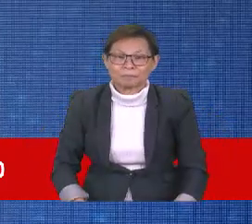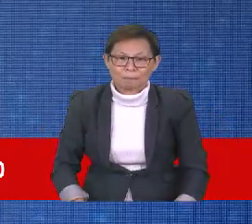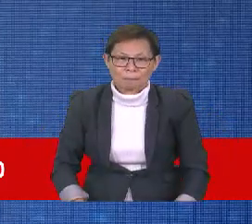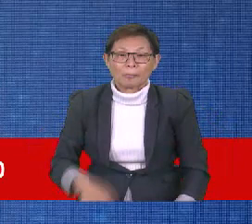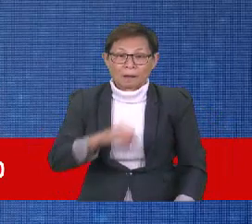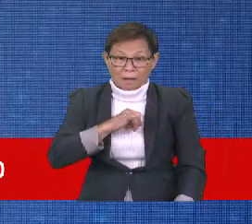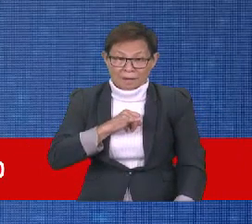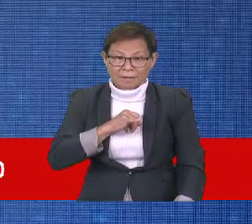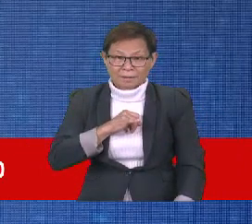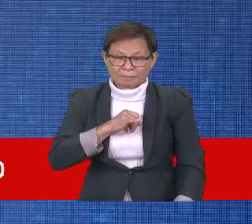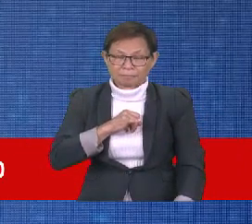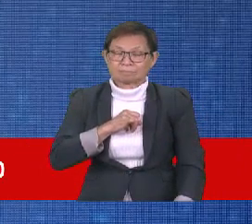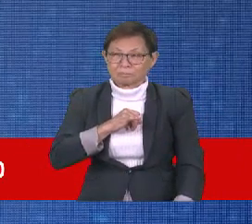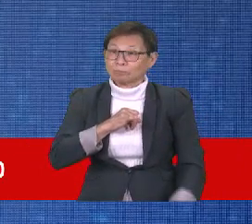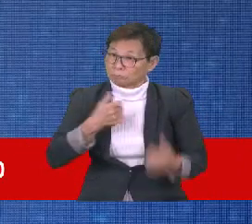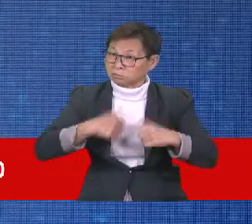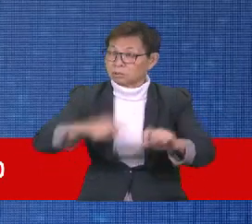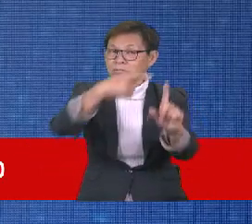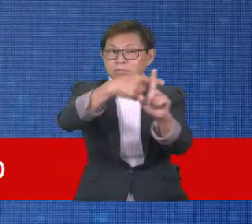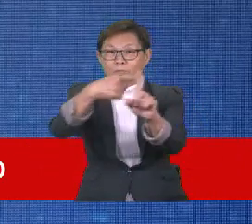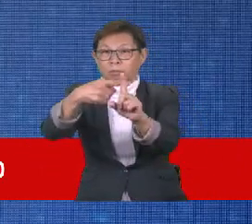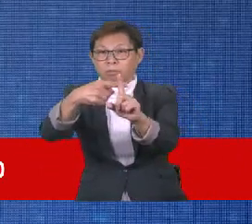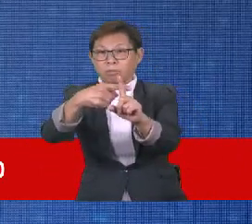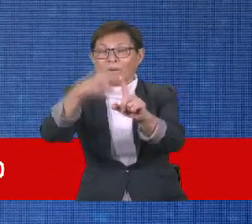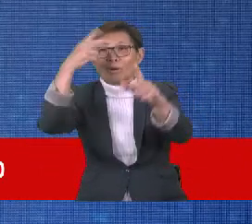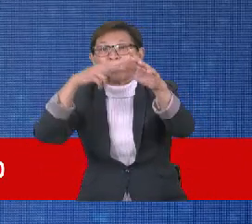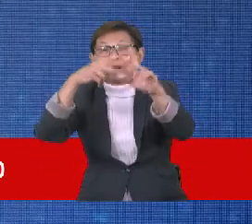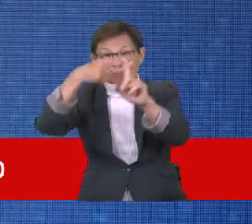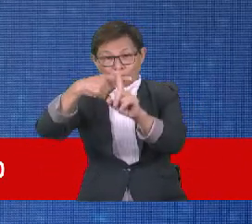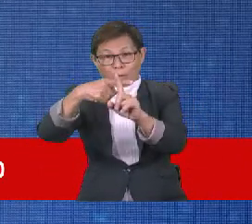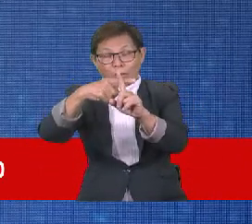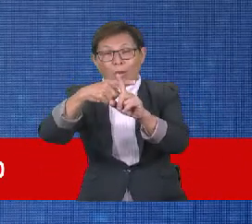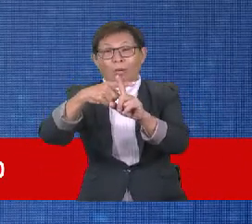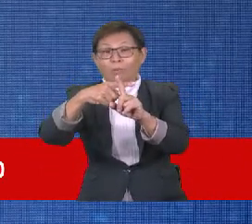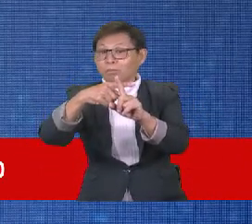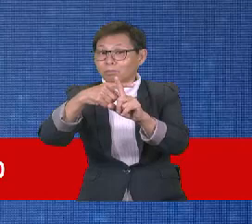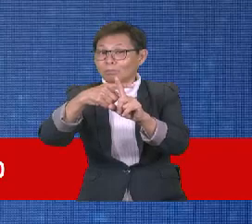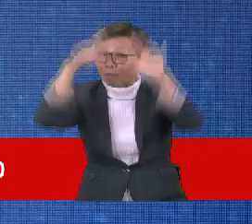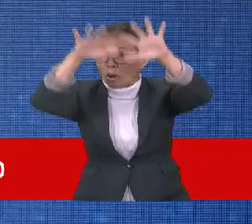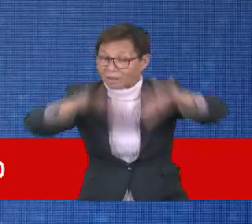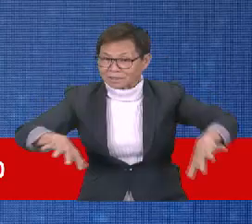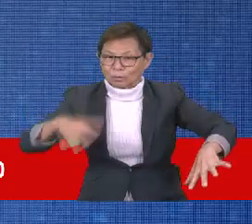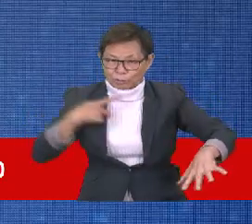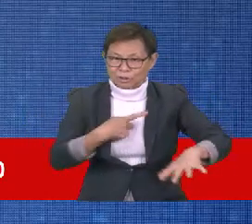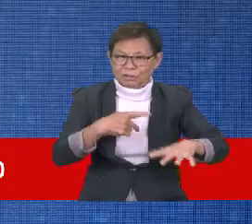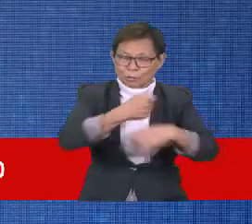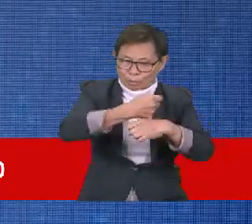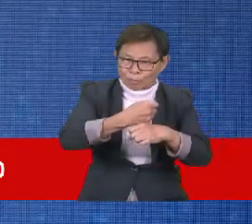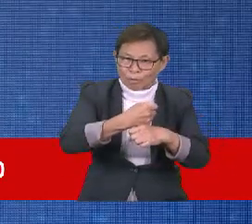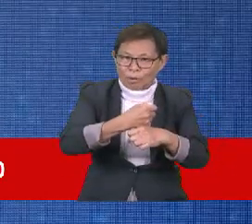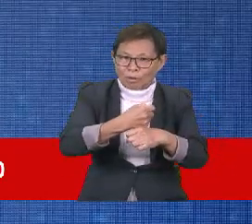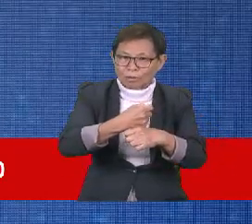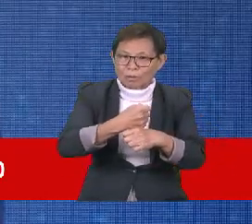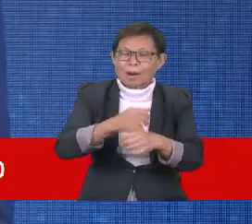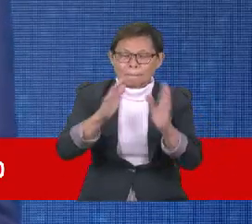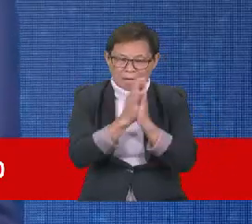So I am still optimistic with the future of ASEAN. We should carve Myanmar